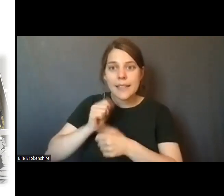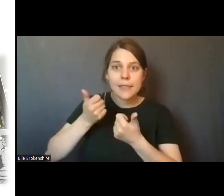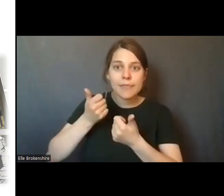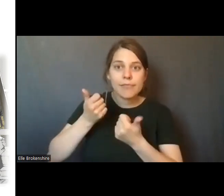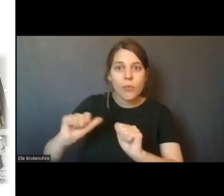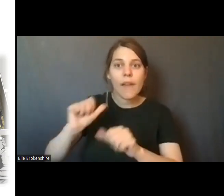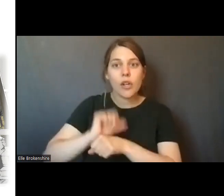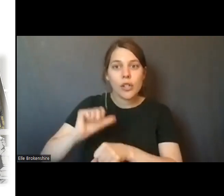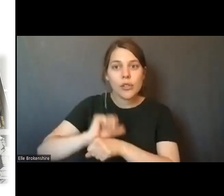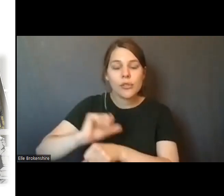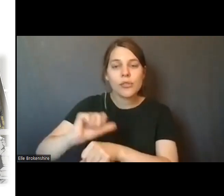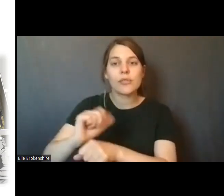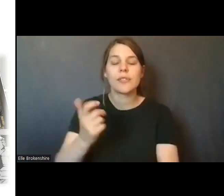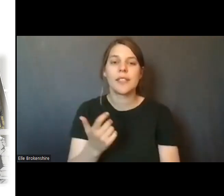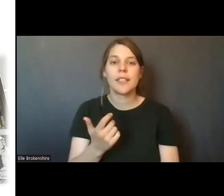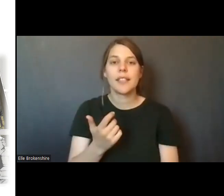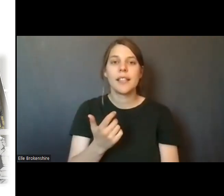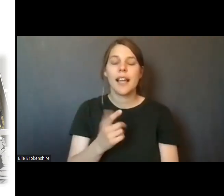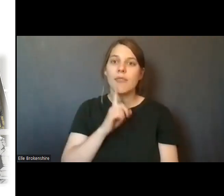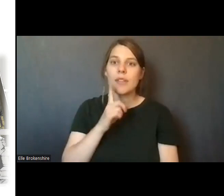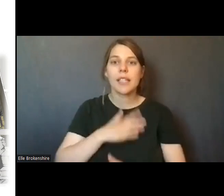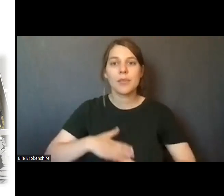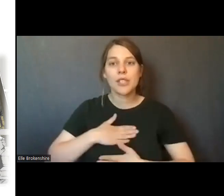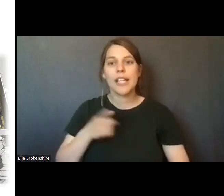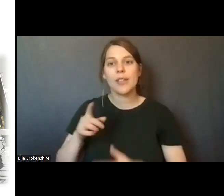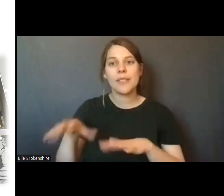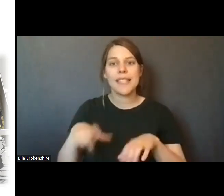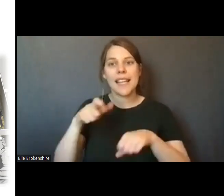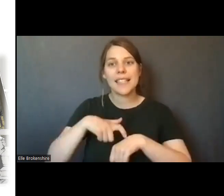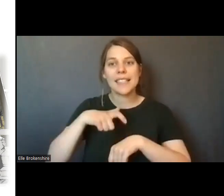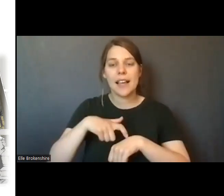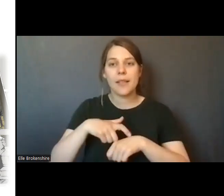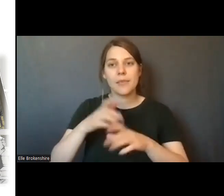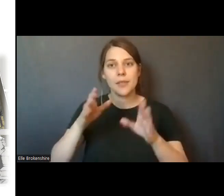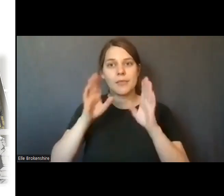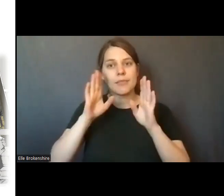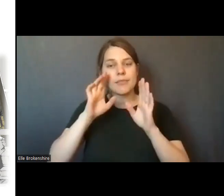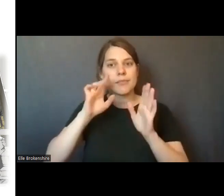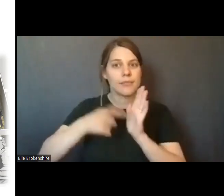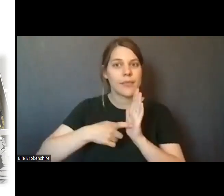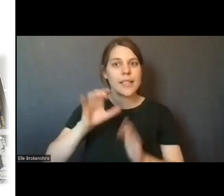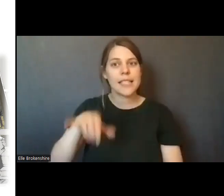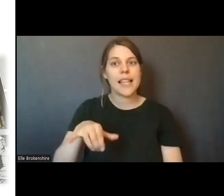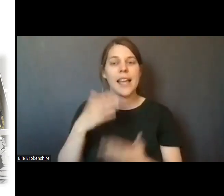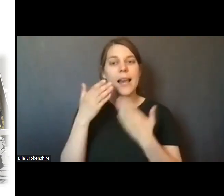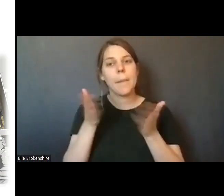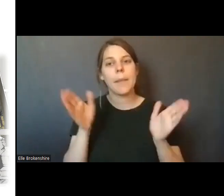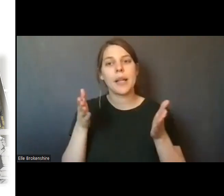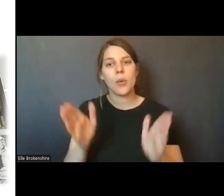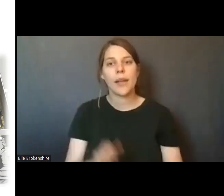And I think, I appreciate you taking the time to acknowledge that in a public way. So,